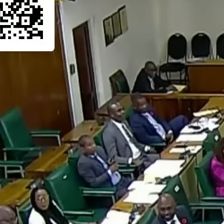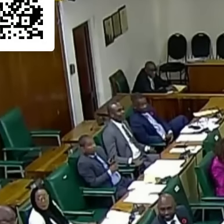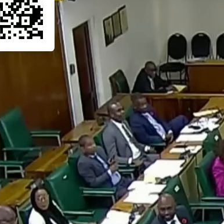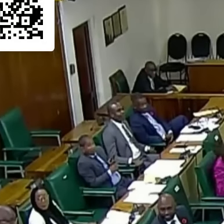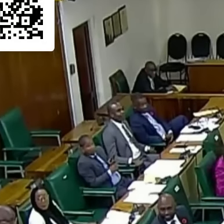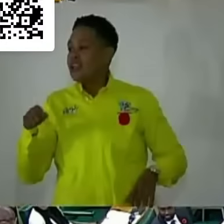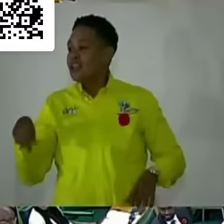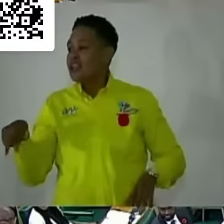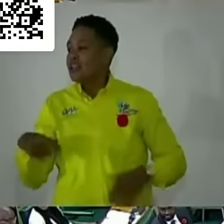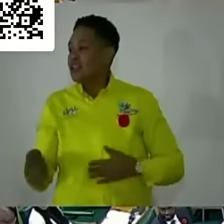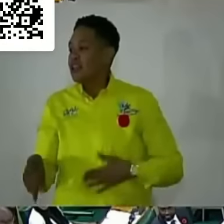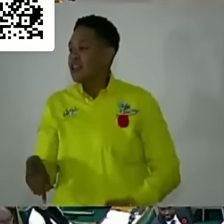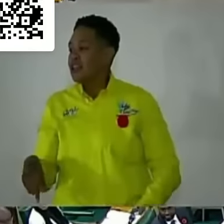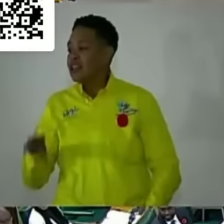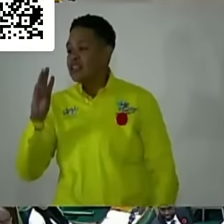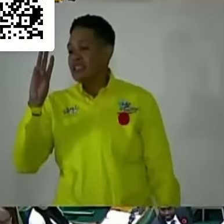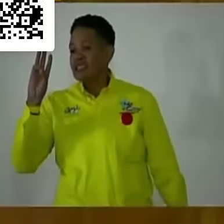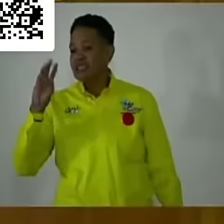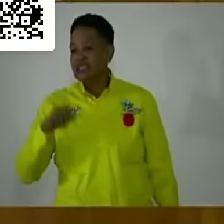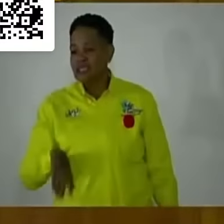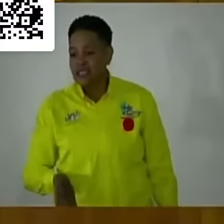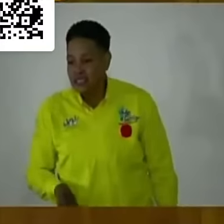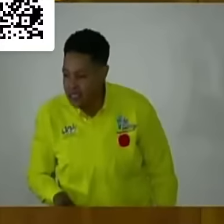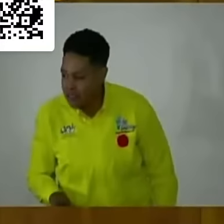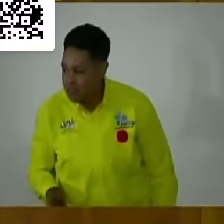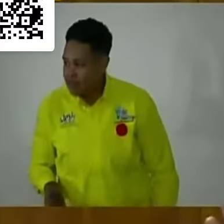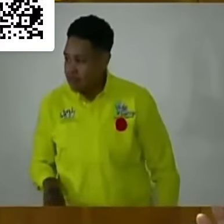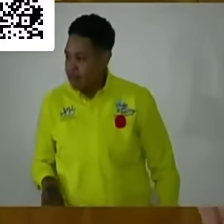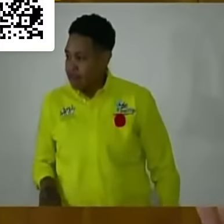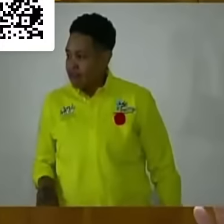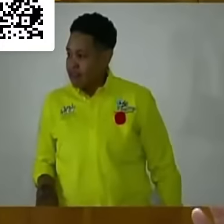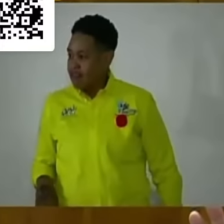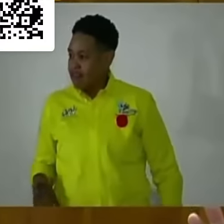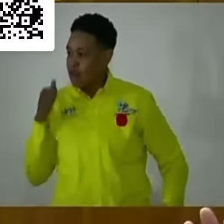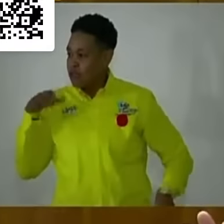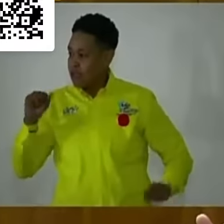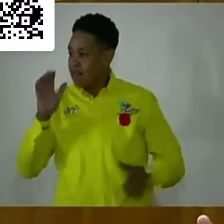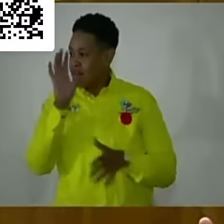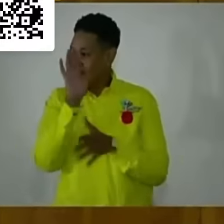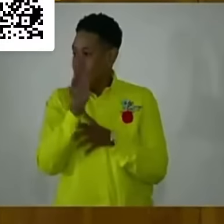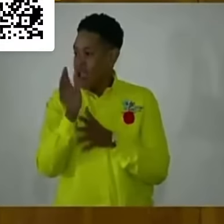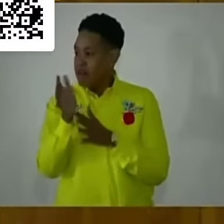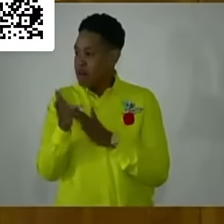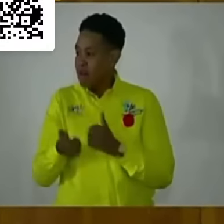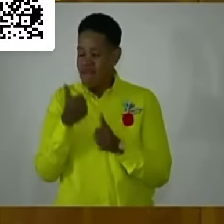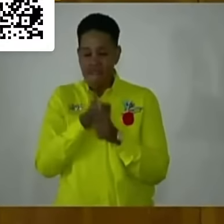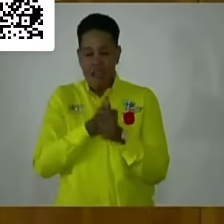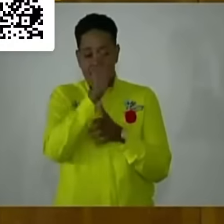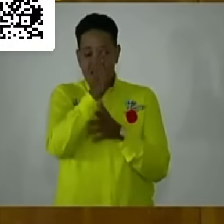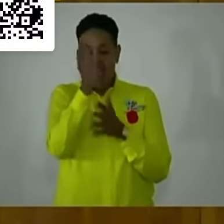confirmation. 6 of them. You want more than 5 minutes. Per.